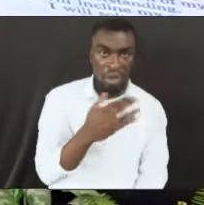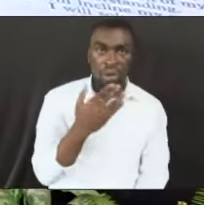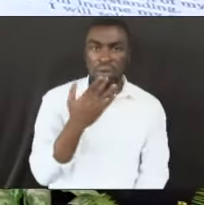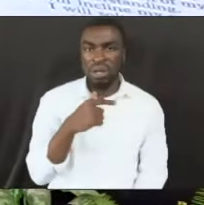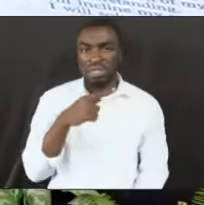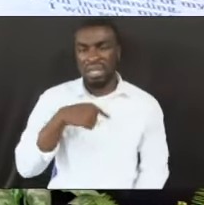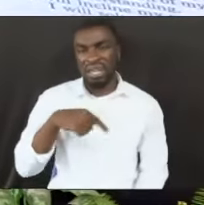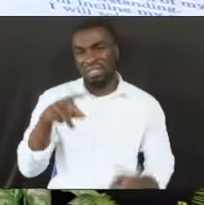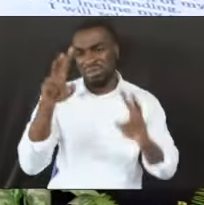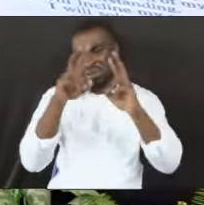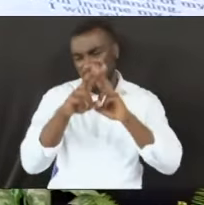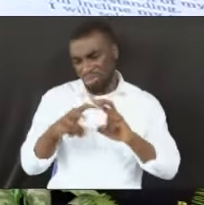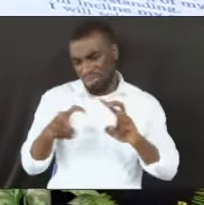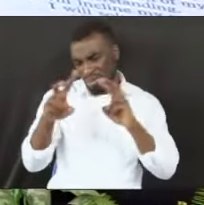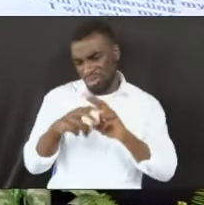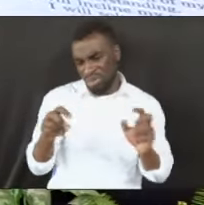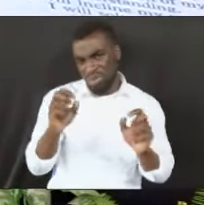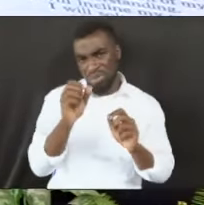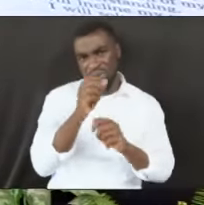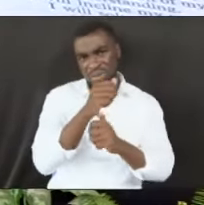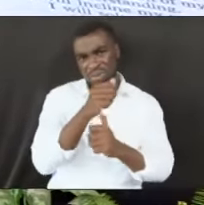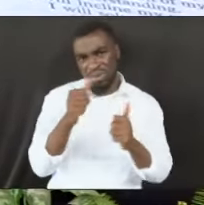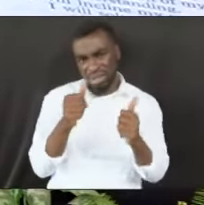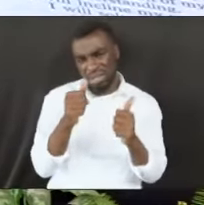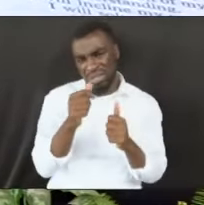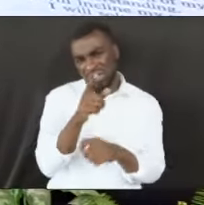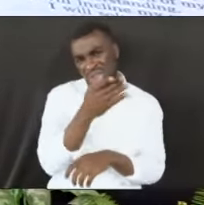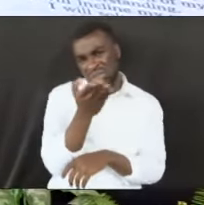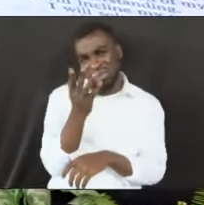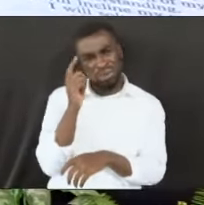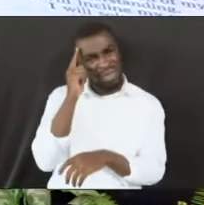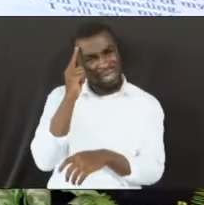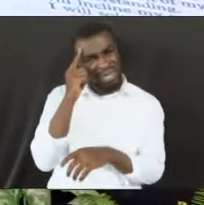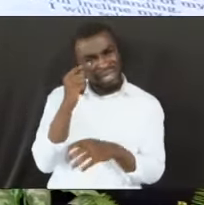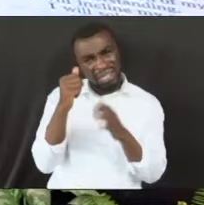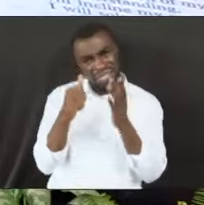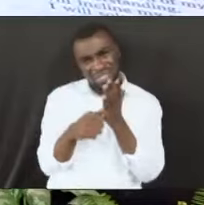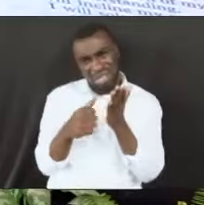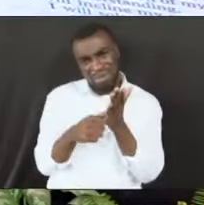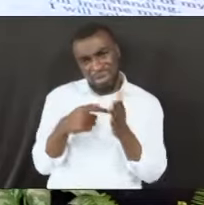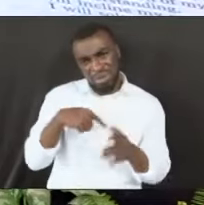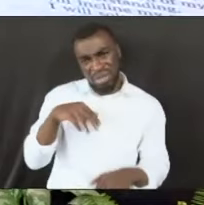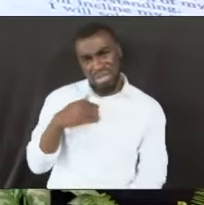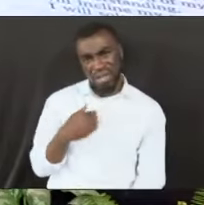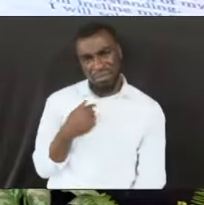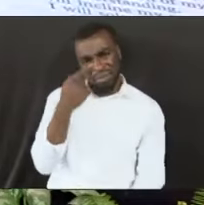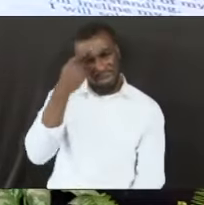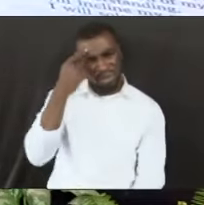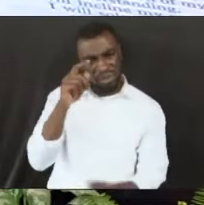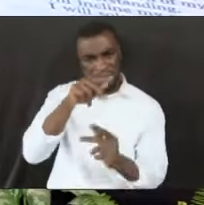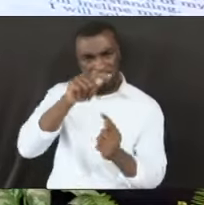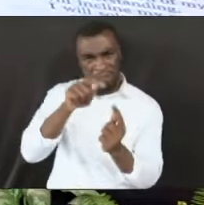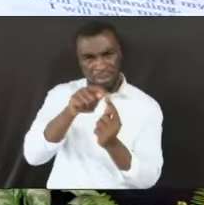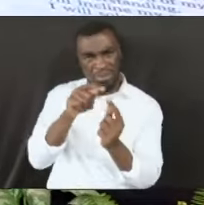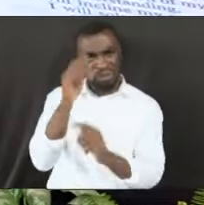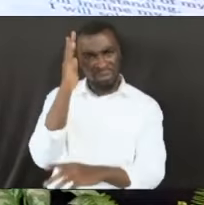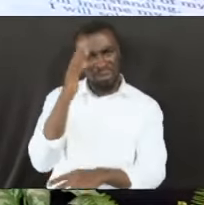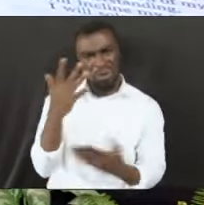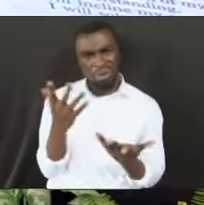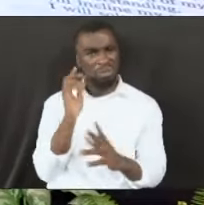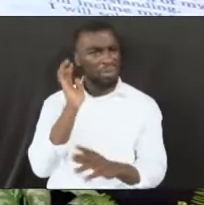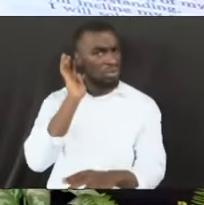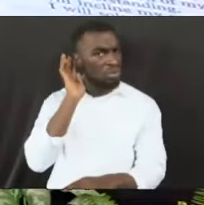evaluation. Do you think a lot of the trouble we go through is because we have been perfect like Job or we have been disobedient like